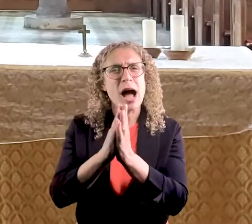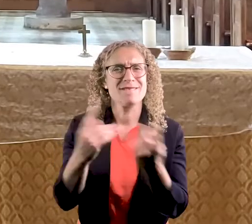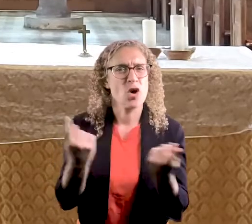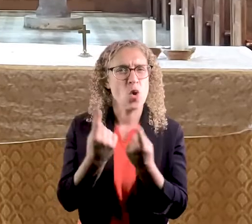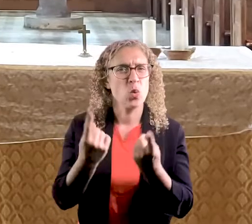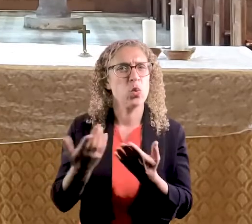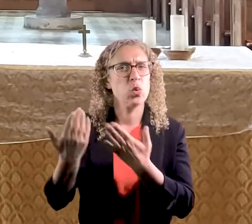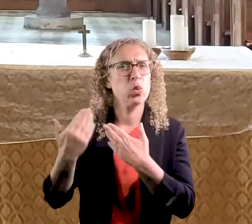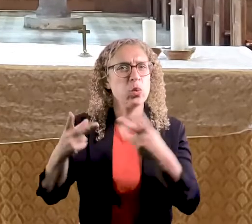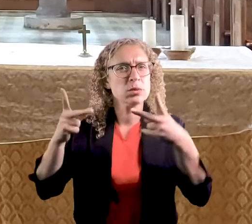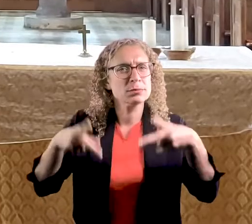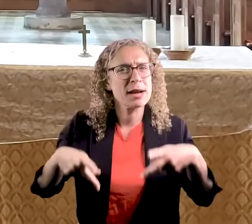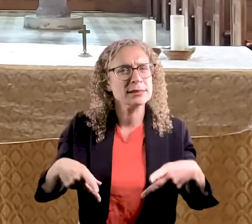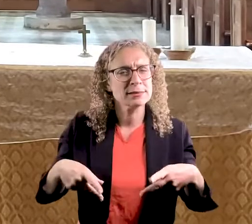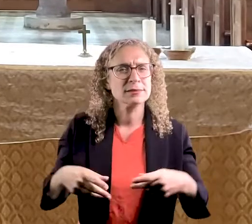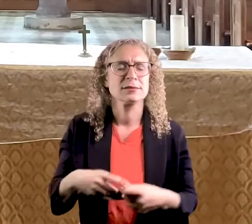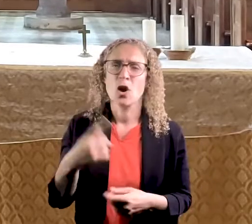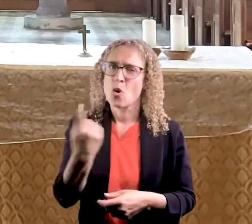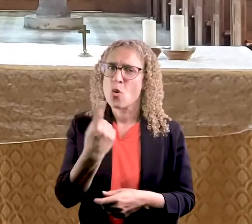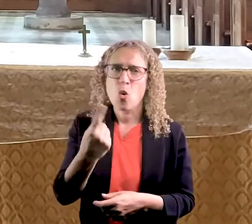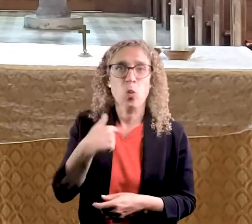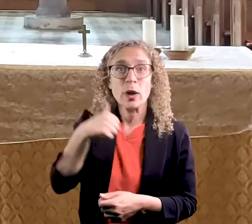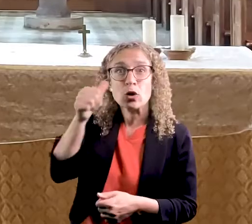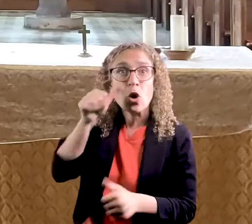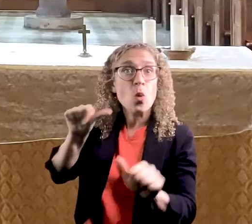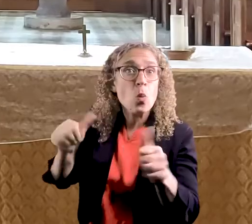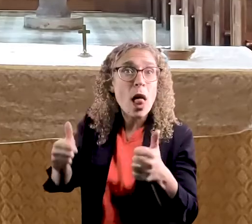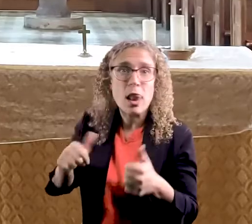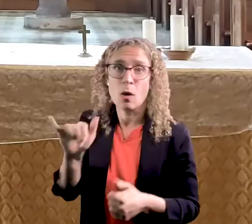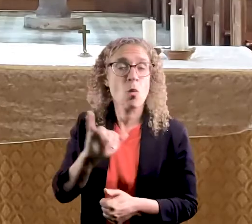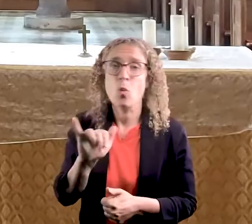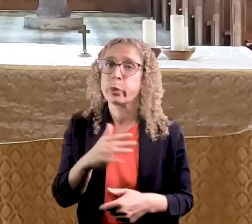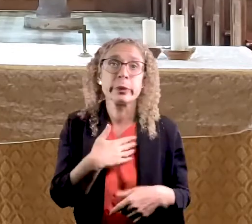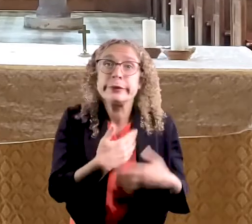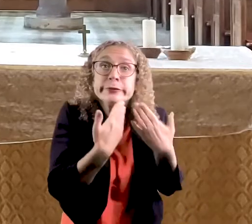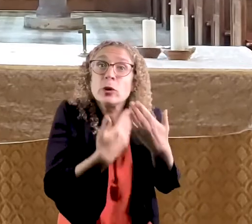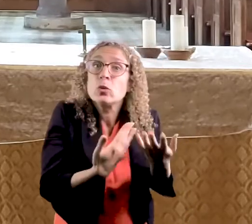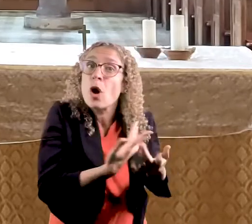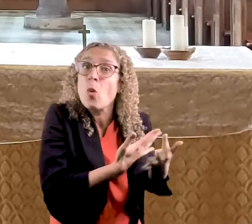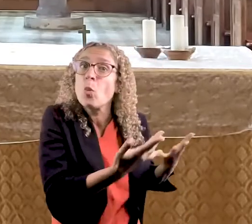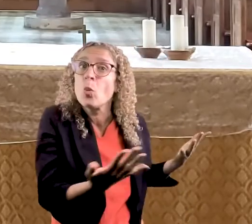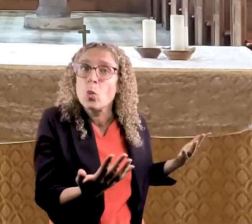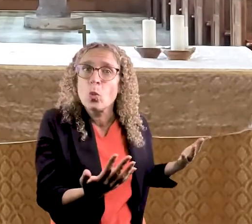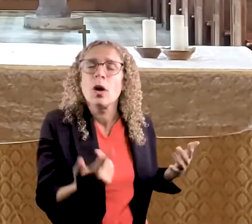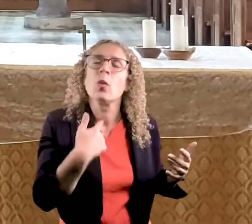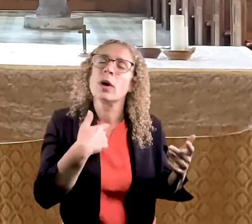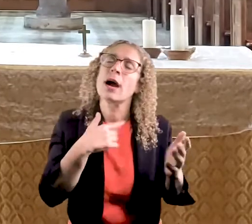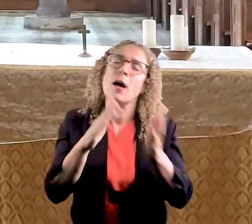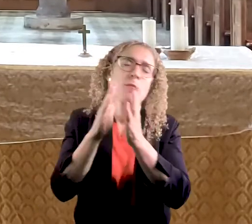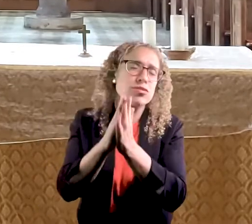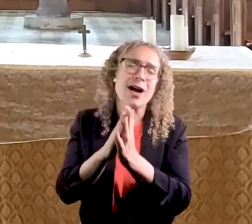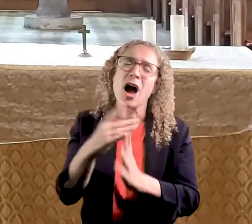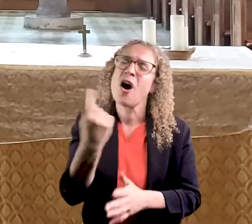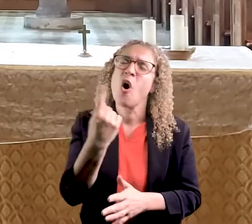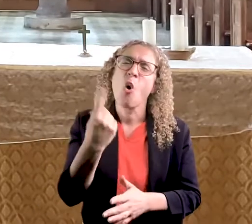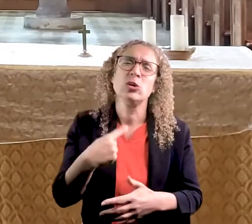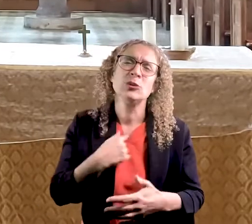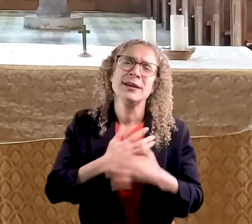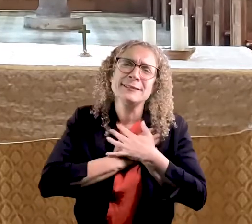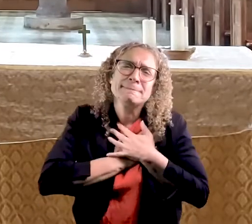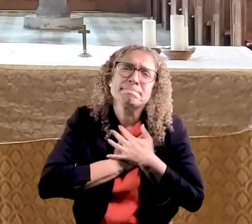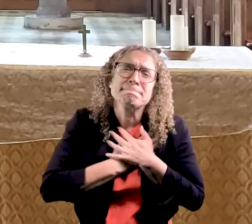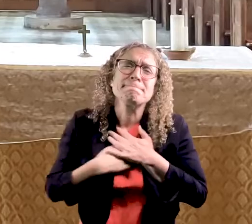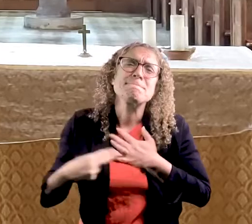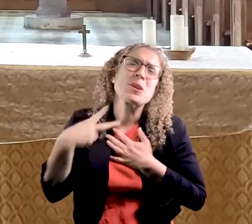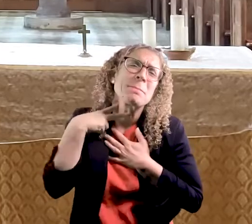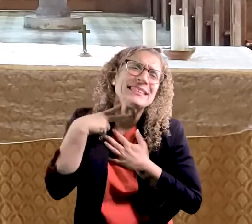We pray for the departed, those known to us and those not, and especially any whose presence